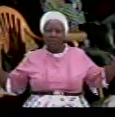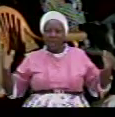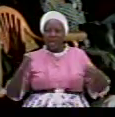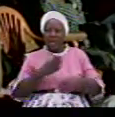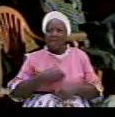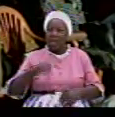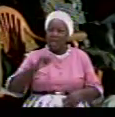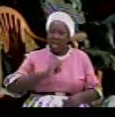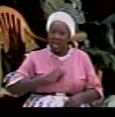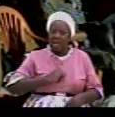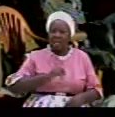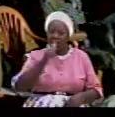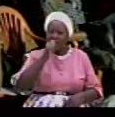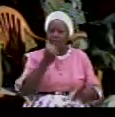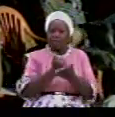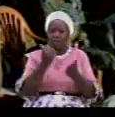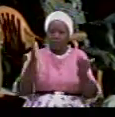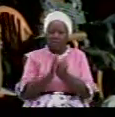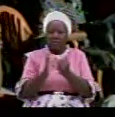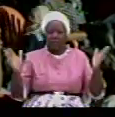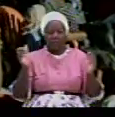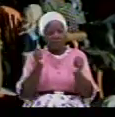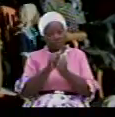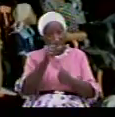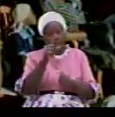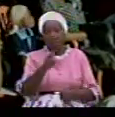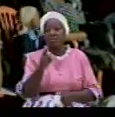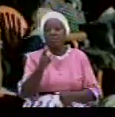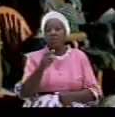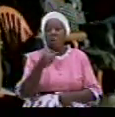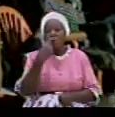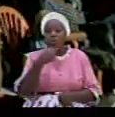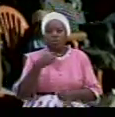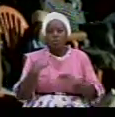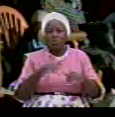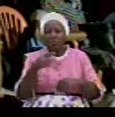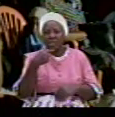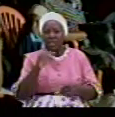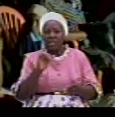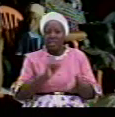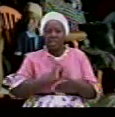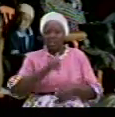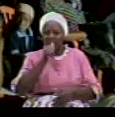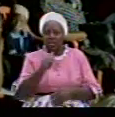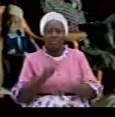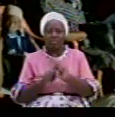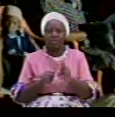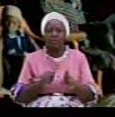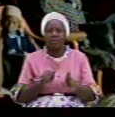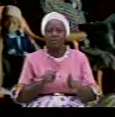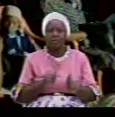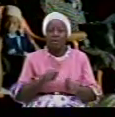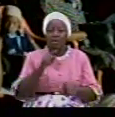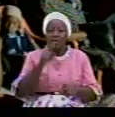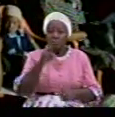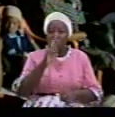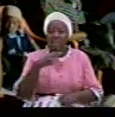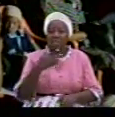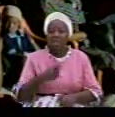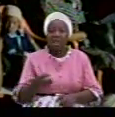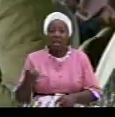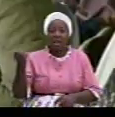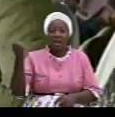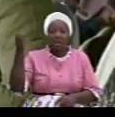am crucified with you. Whom do you say that I am? You are the life and